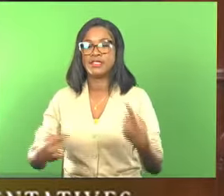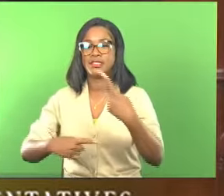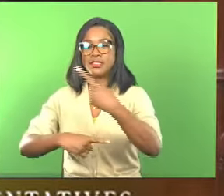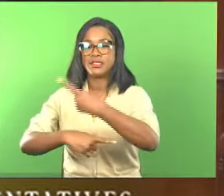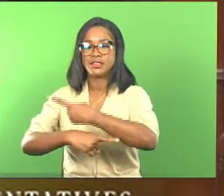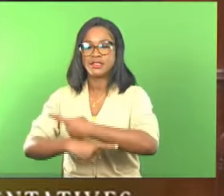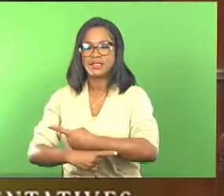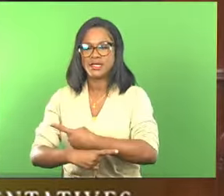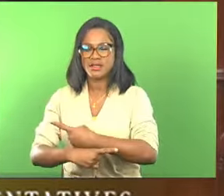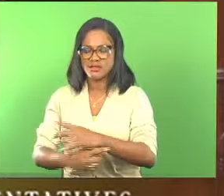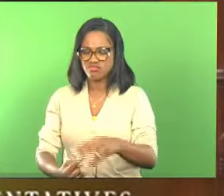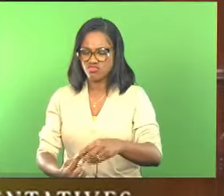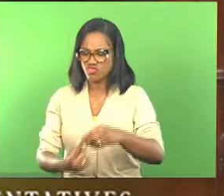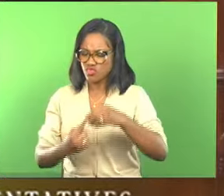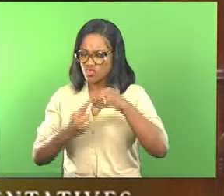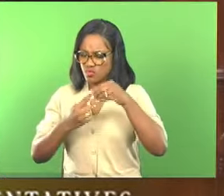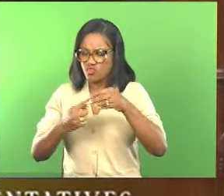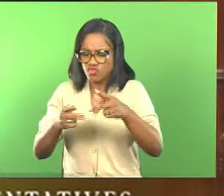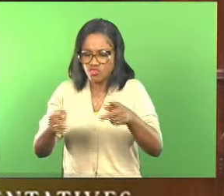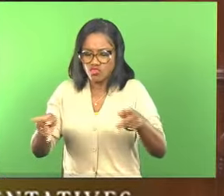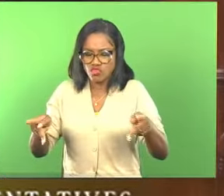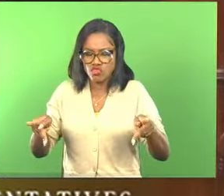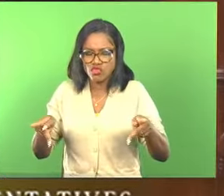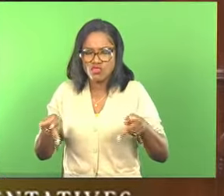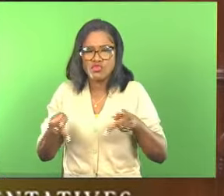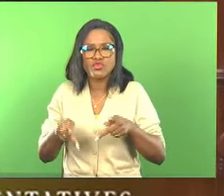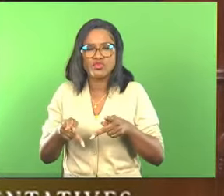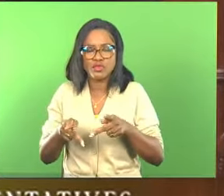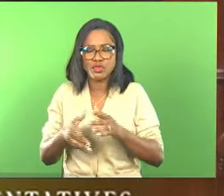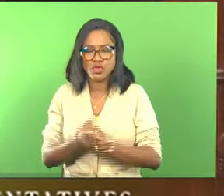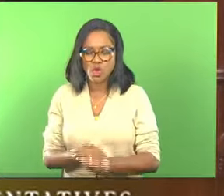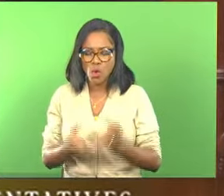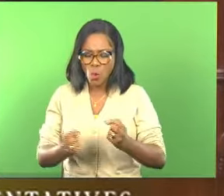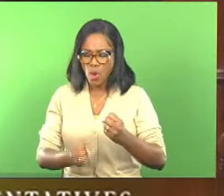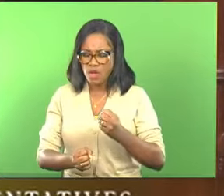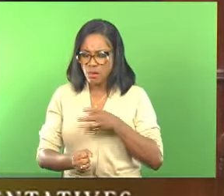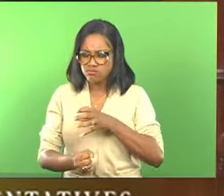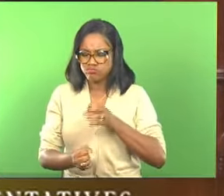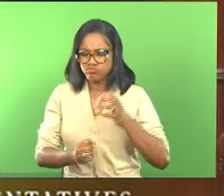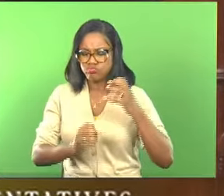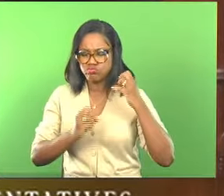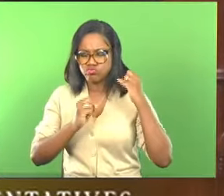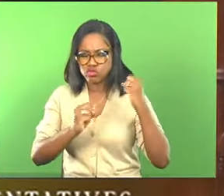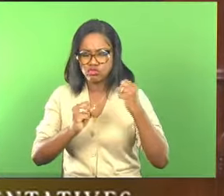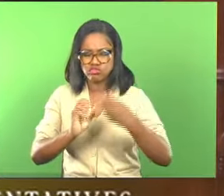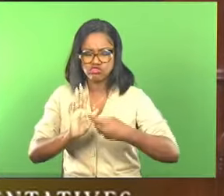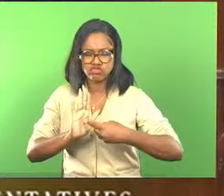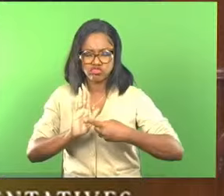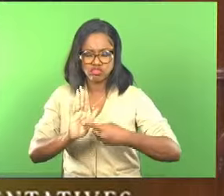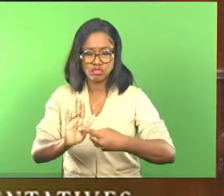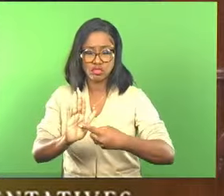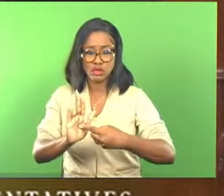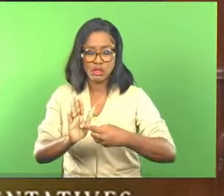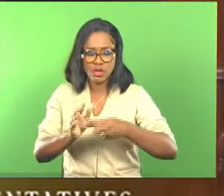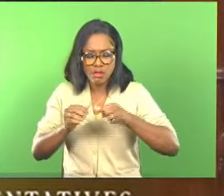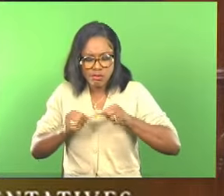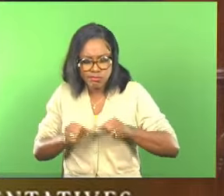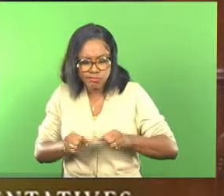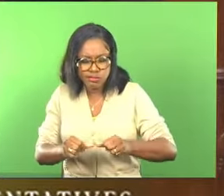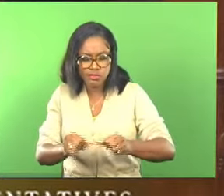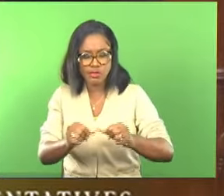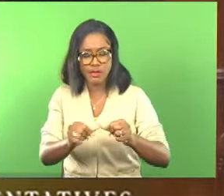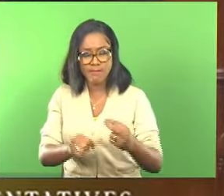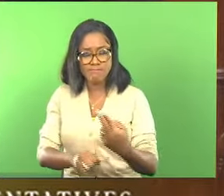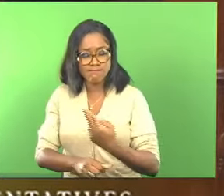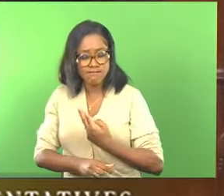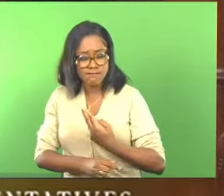and august chamber before a powerful symbol of the enduring and lasting